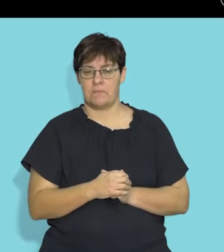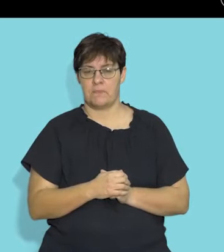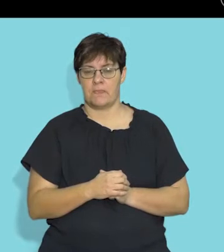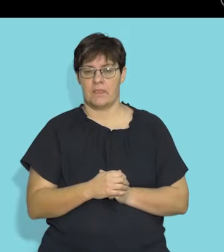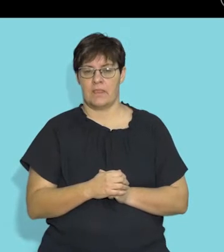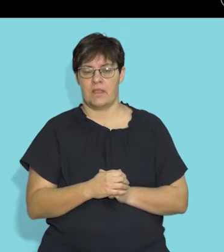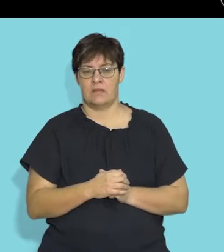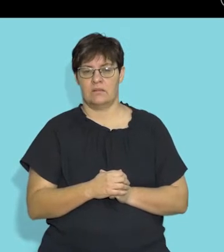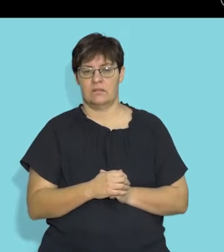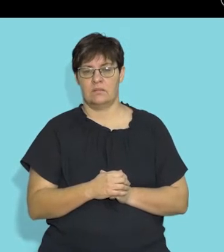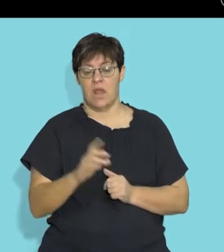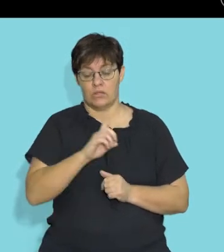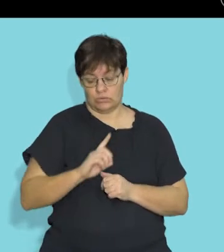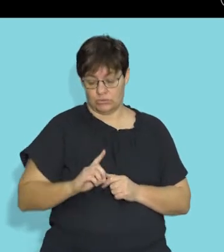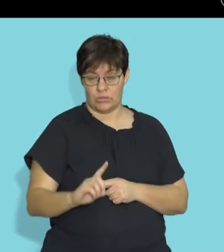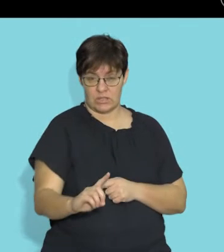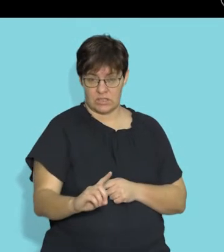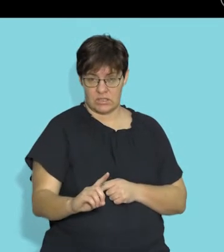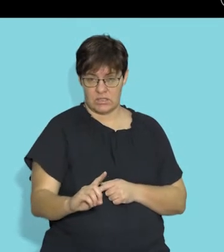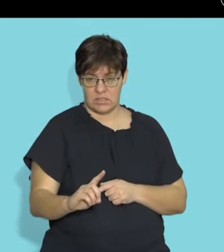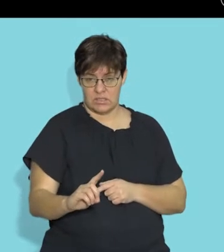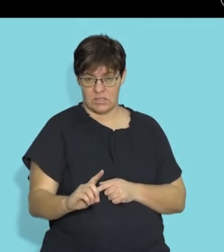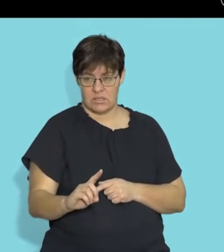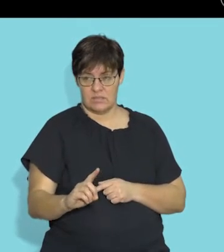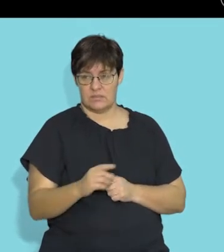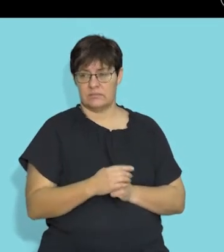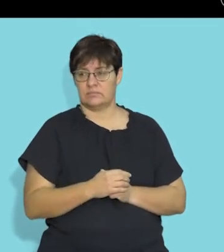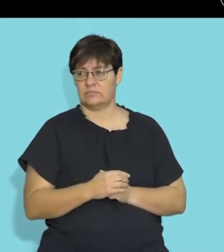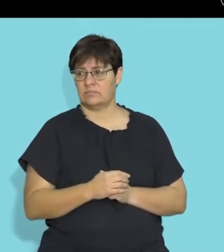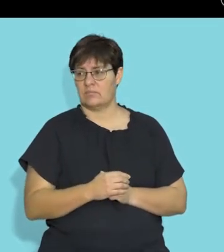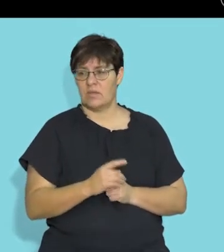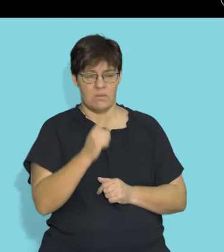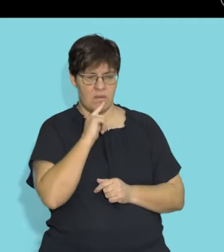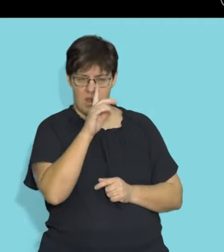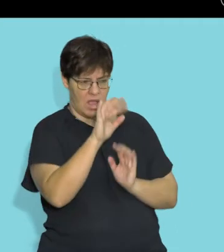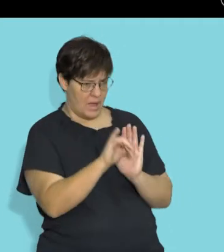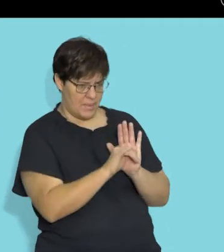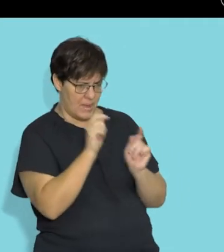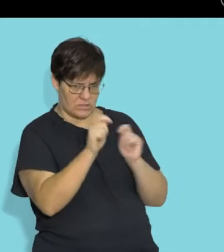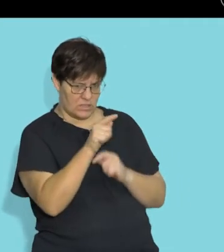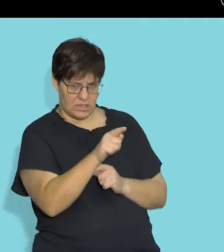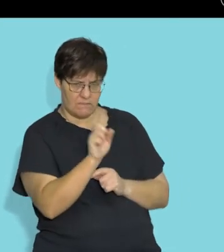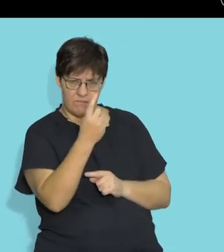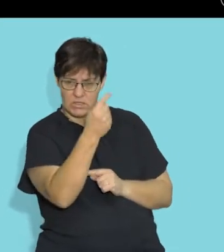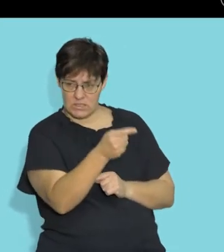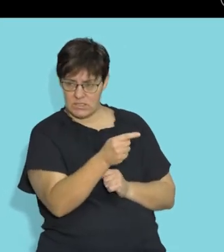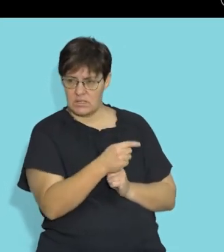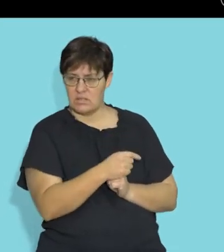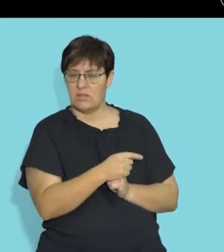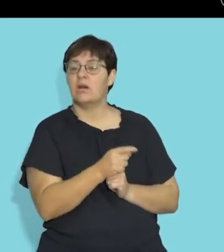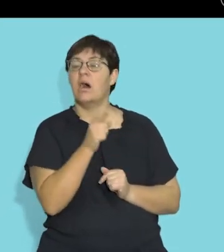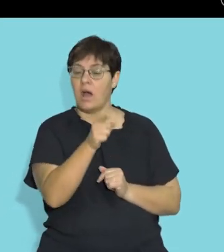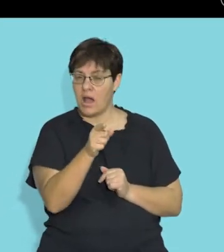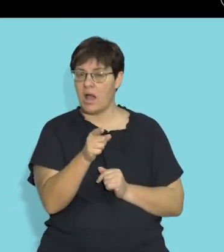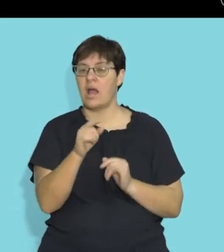there was a donation of some sort. Let's look at the adjustments to identify. Firstly, the